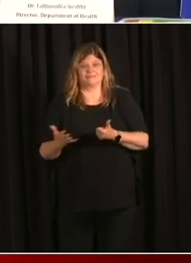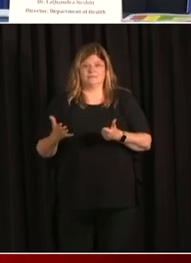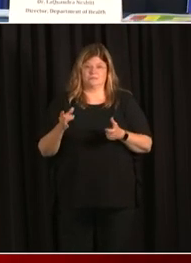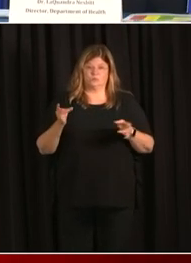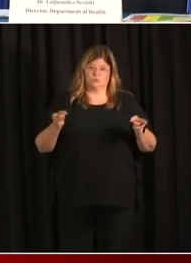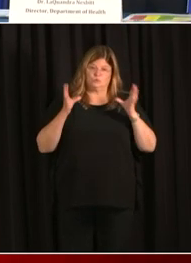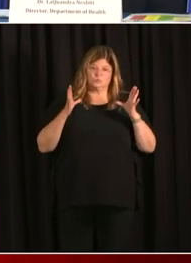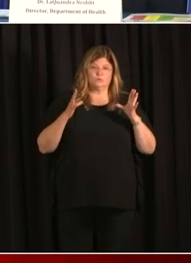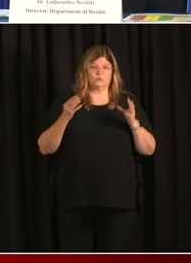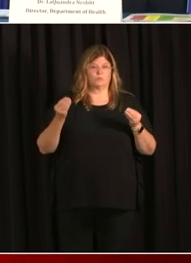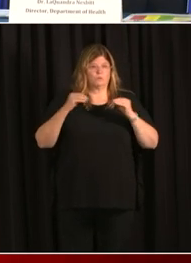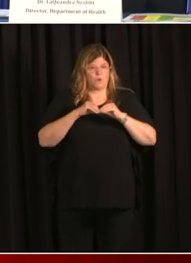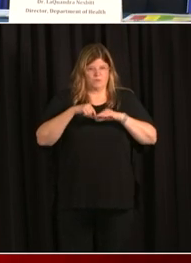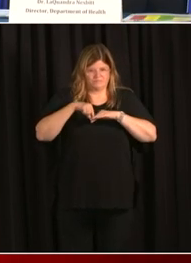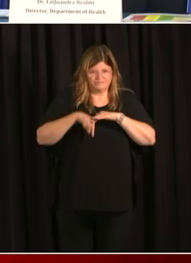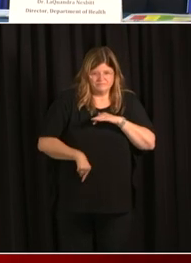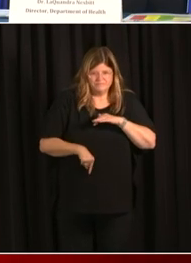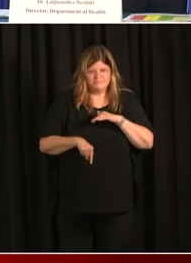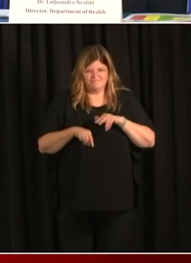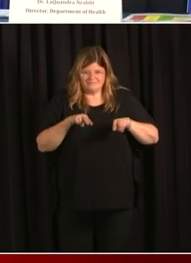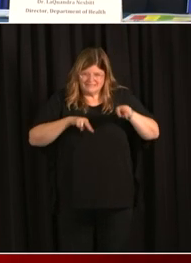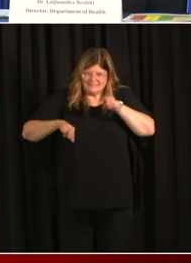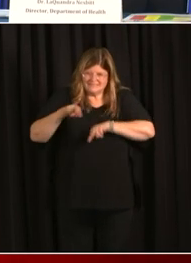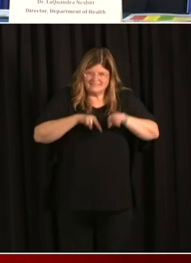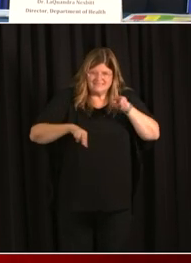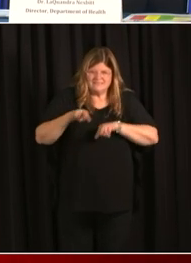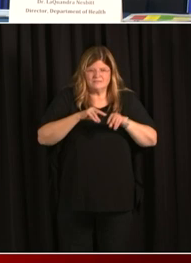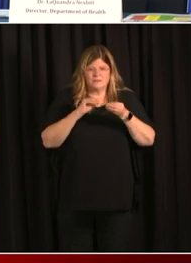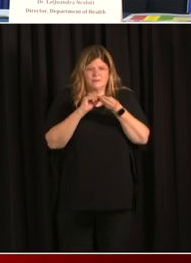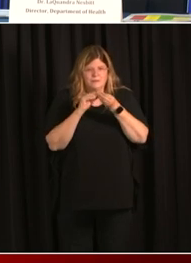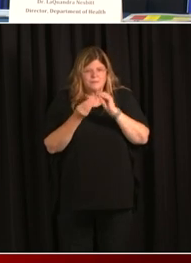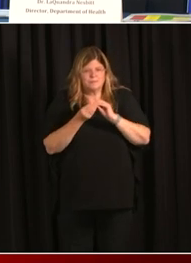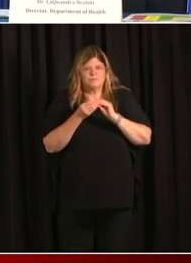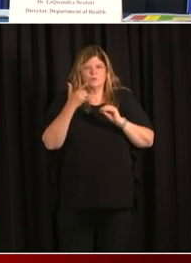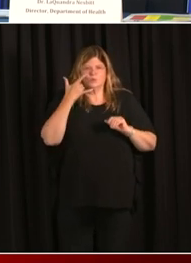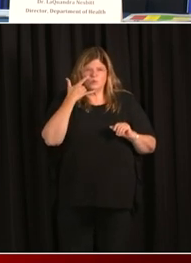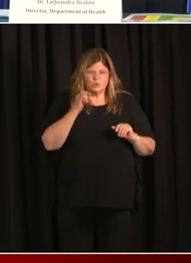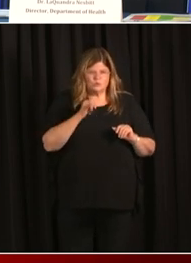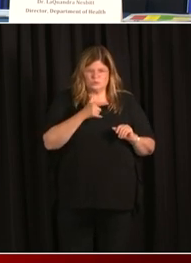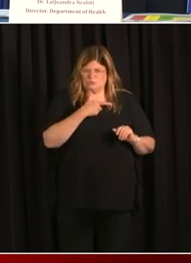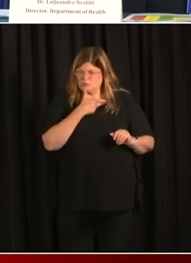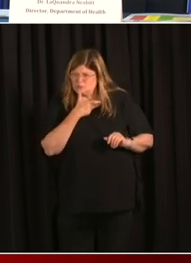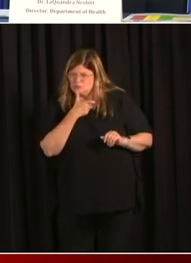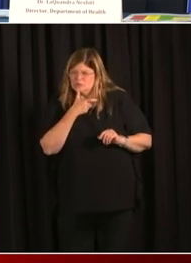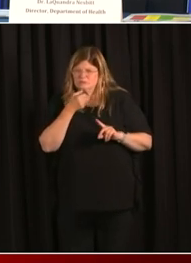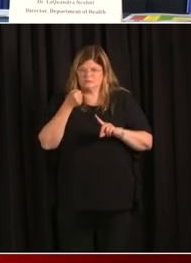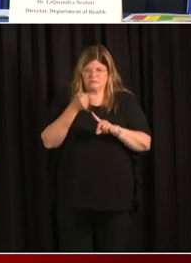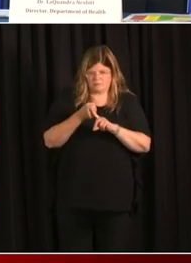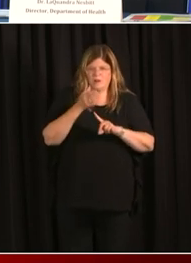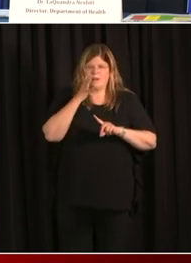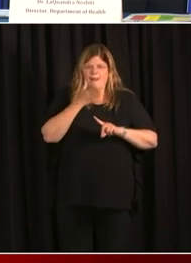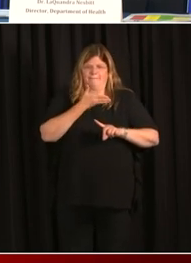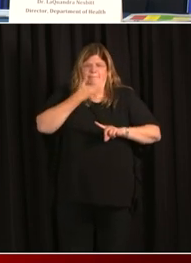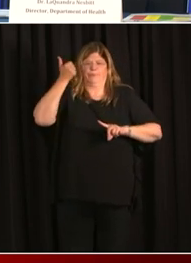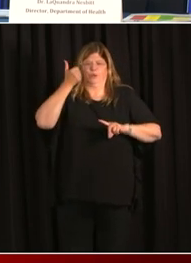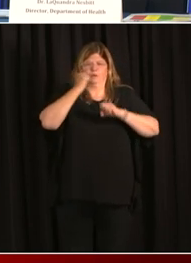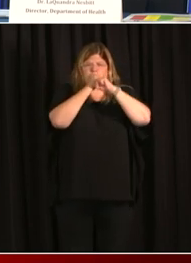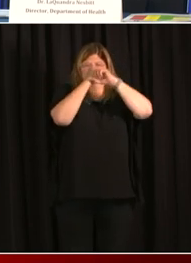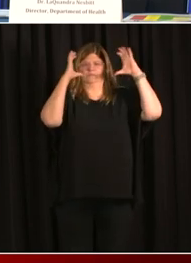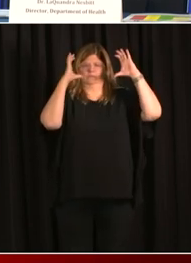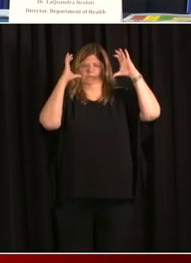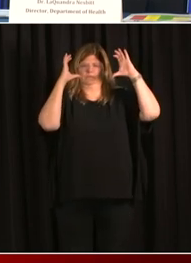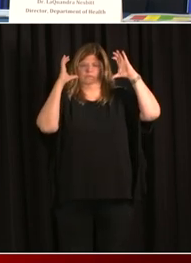we understand from a surveillance perspective what the picture of the pandemic looks like, we better understand the utility of